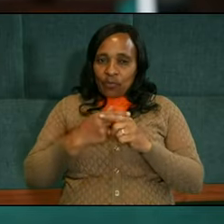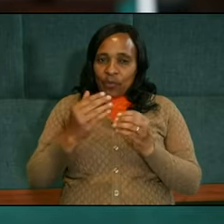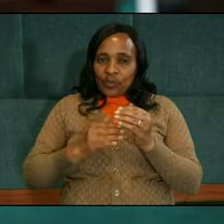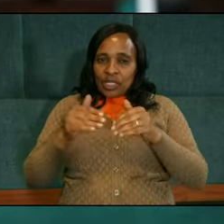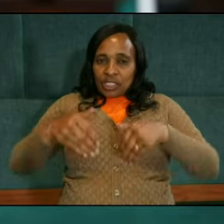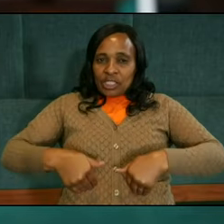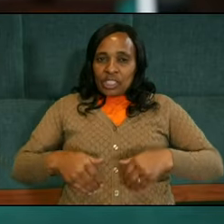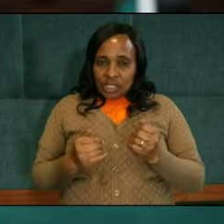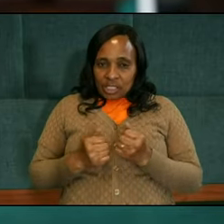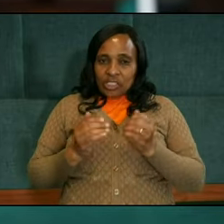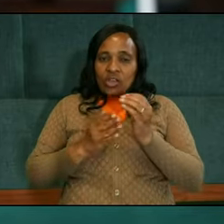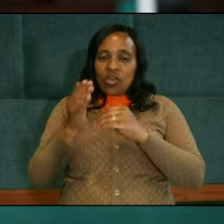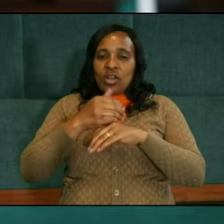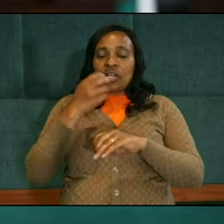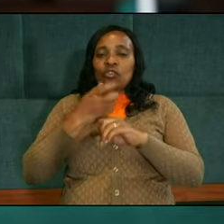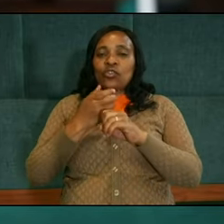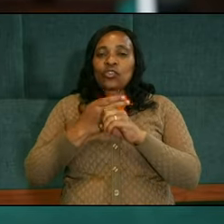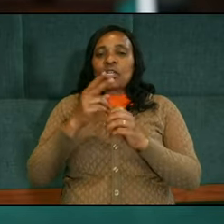Teens Cornerstone Lesson